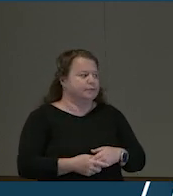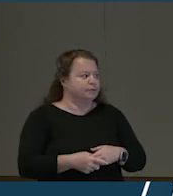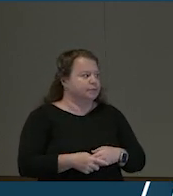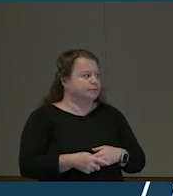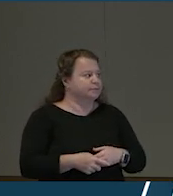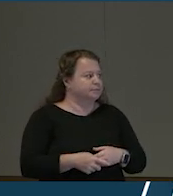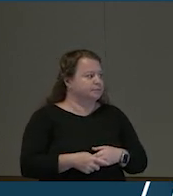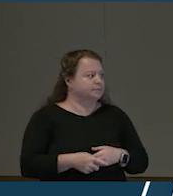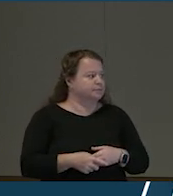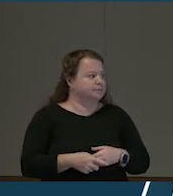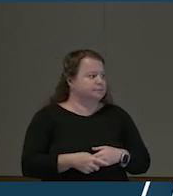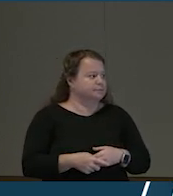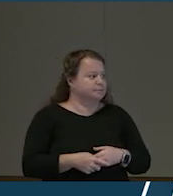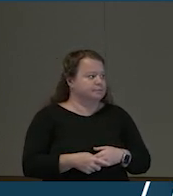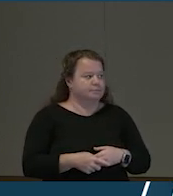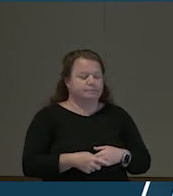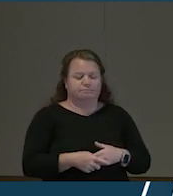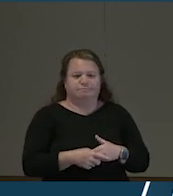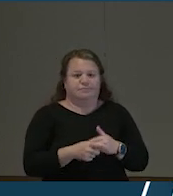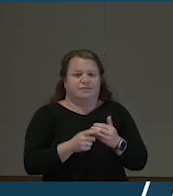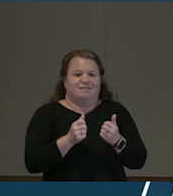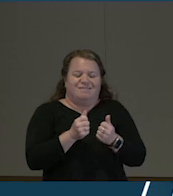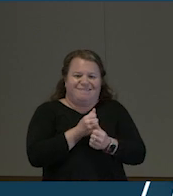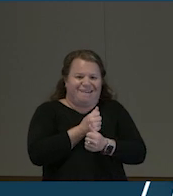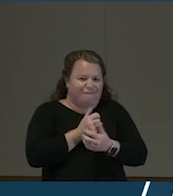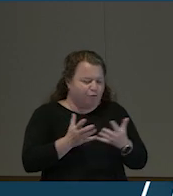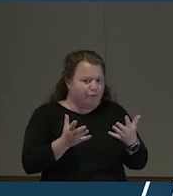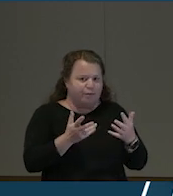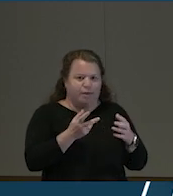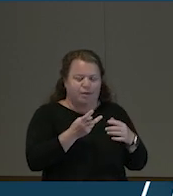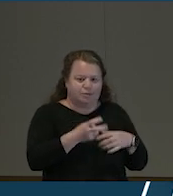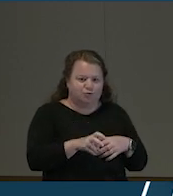and everything is a transition.